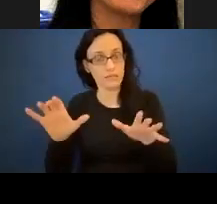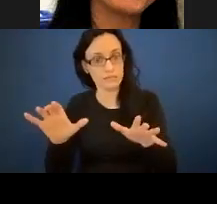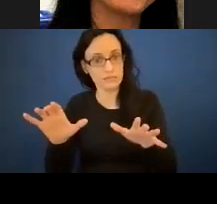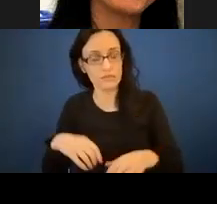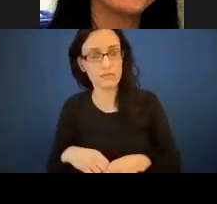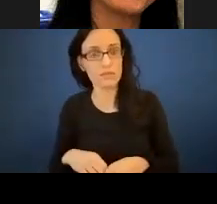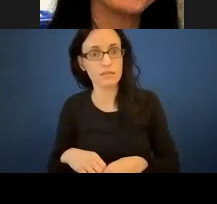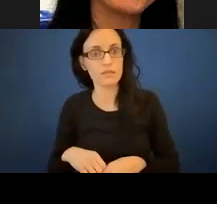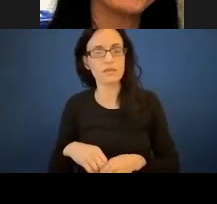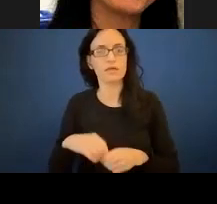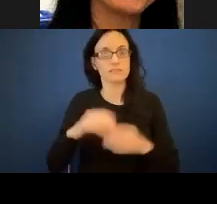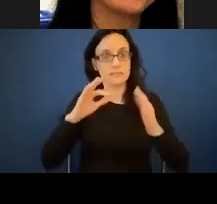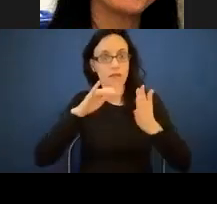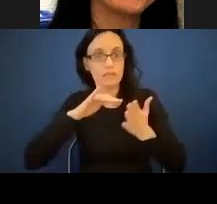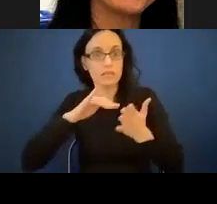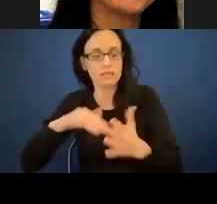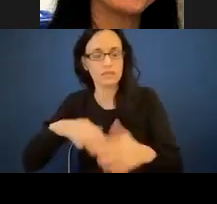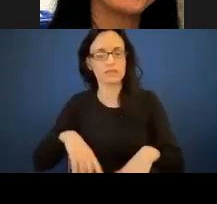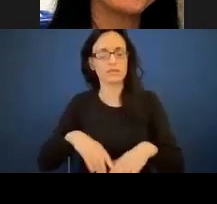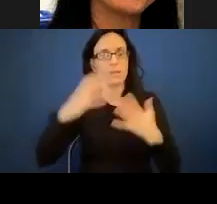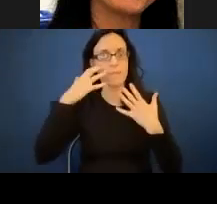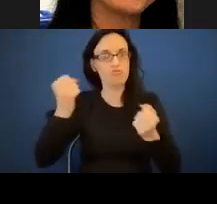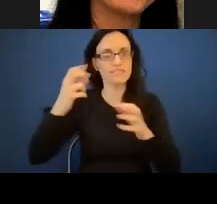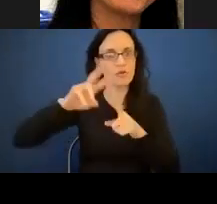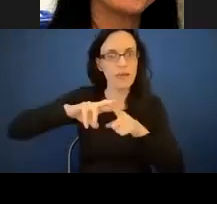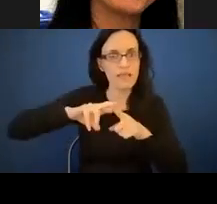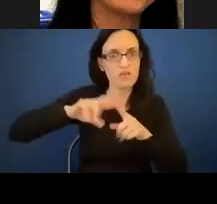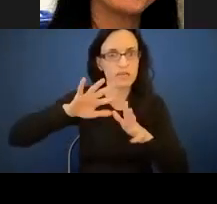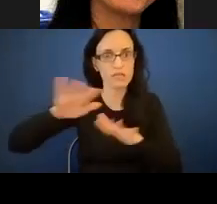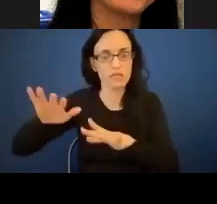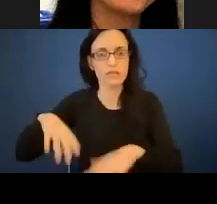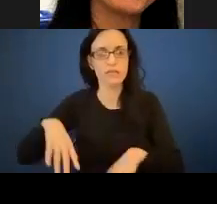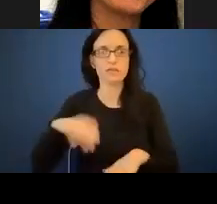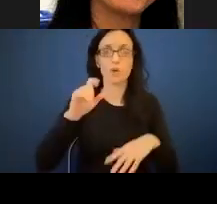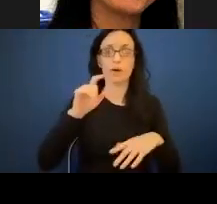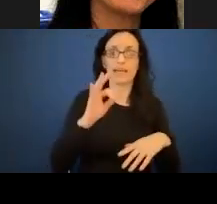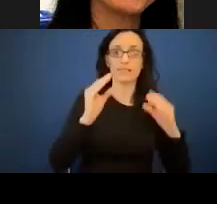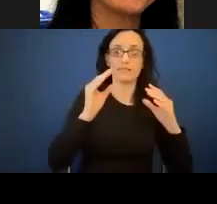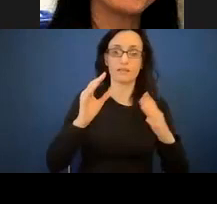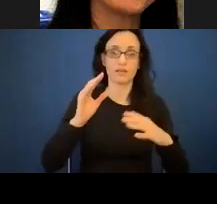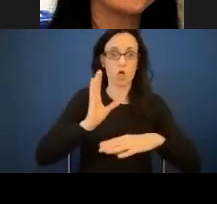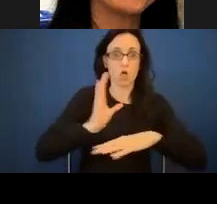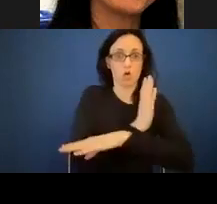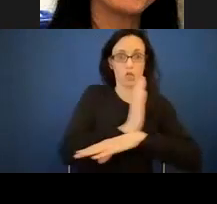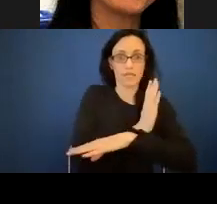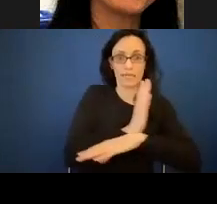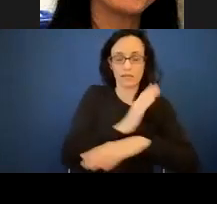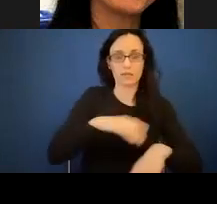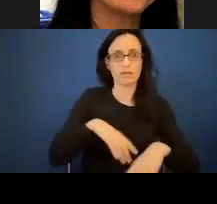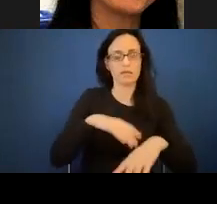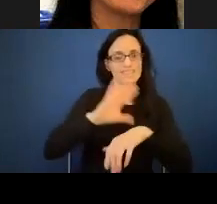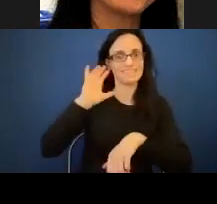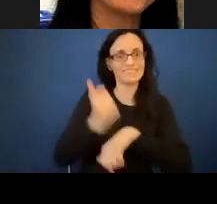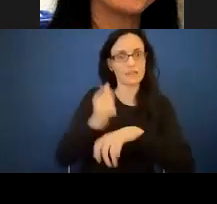the vocabulary. So basically teach them discipline, set up a goal to pursue it. I think